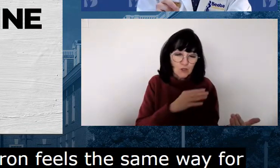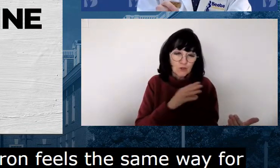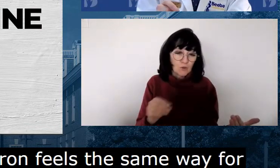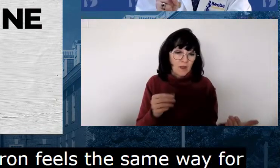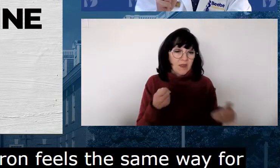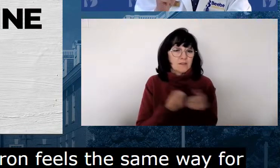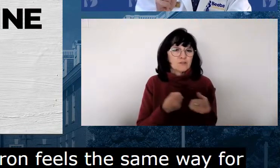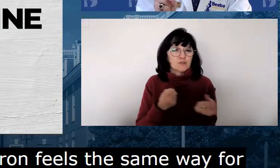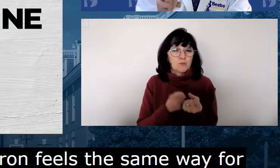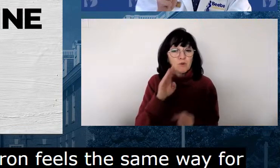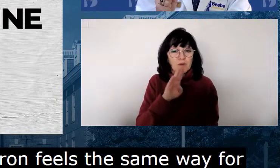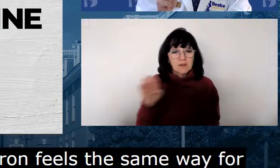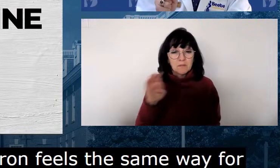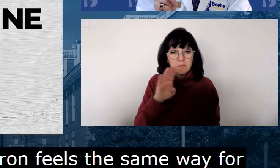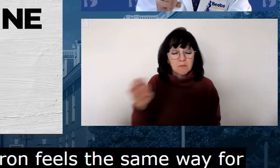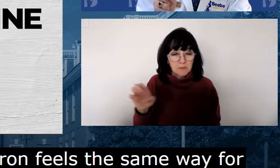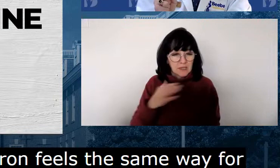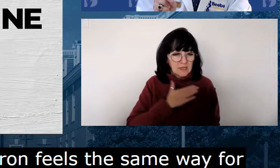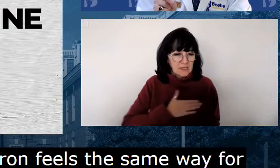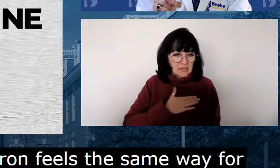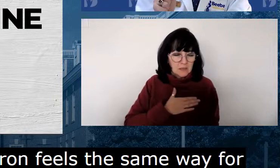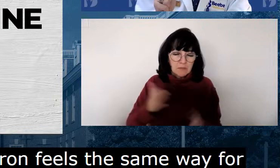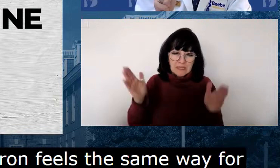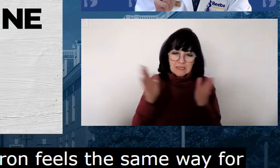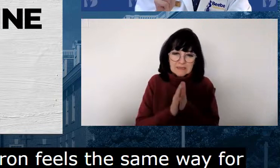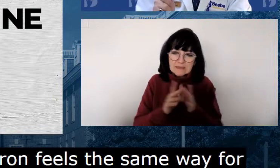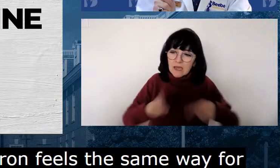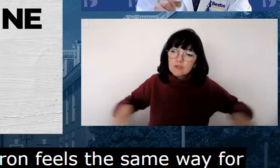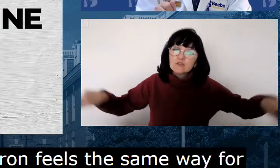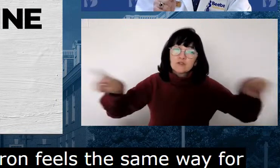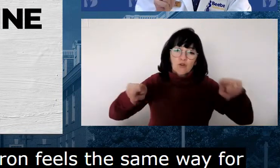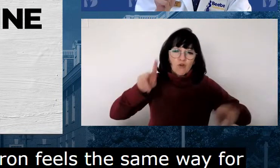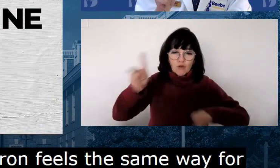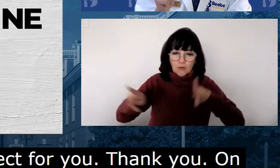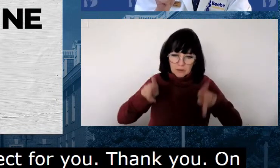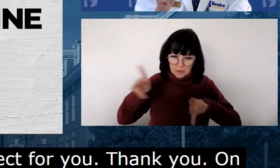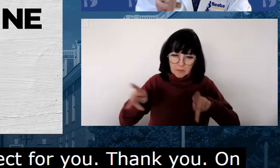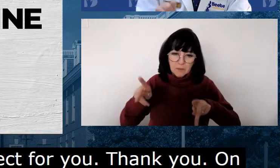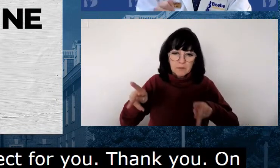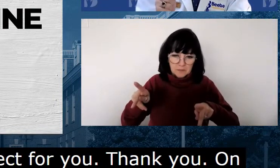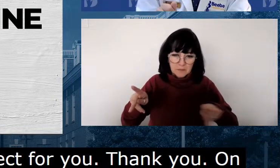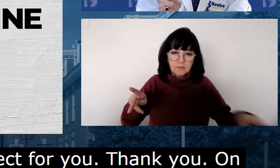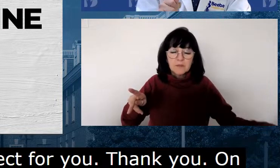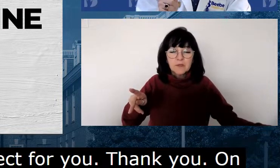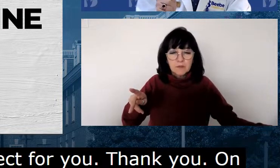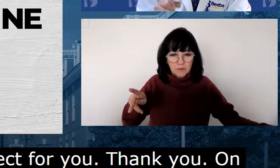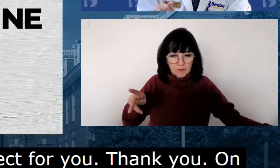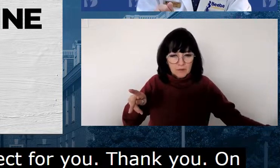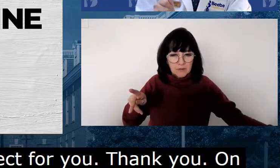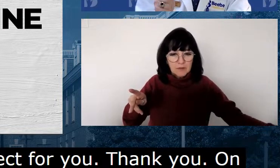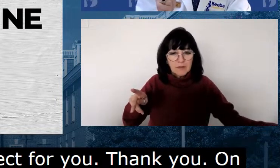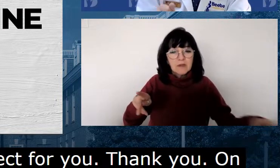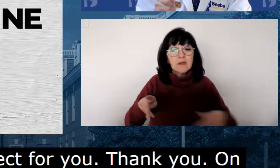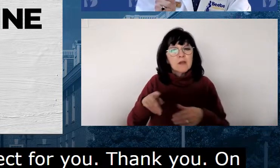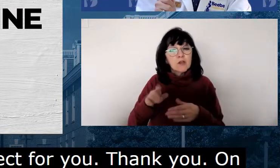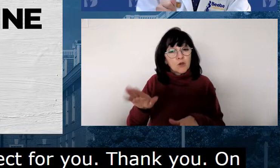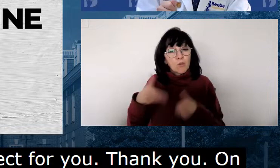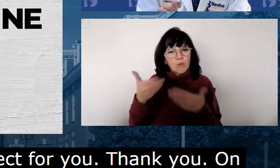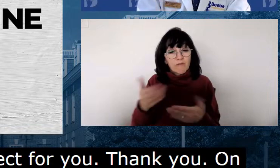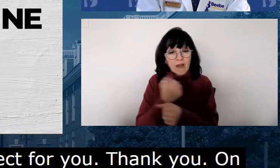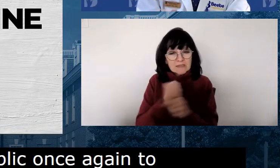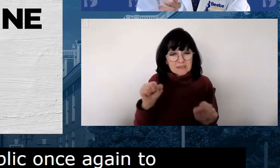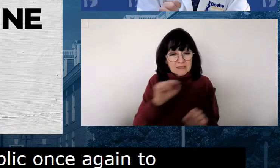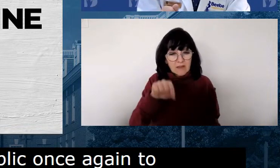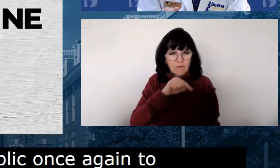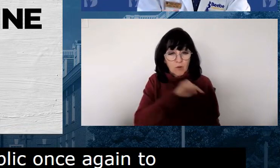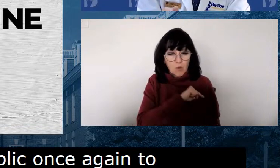BB Healthcare, please ask the public once again to recognize that by providing safe quality care, things will have